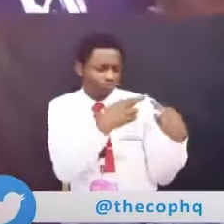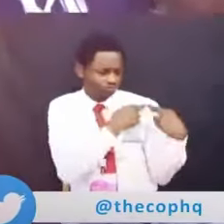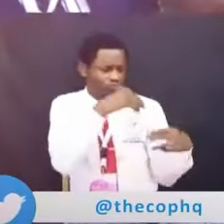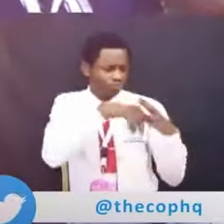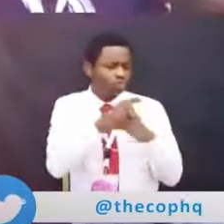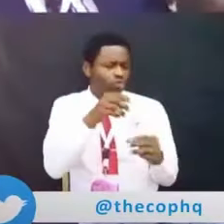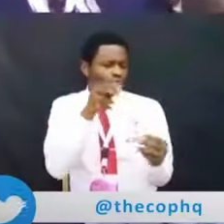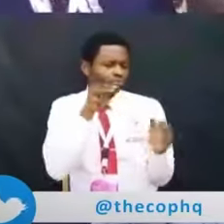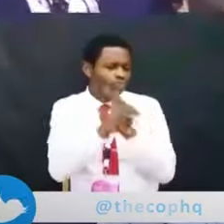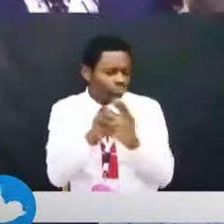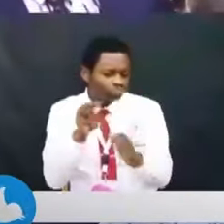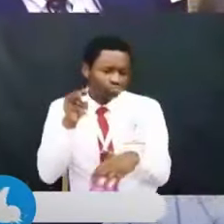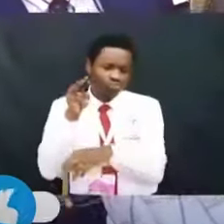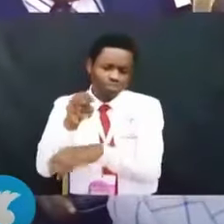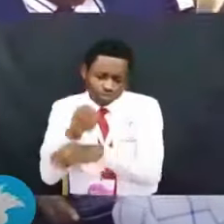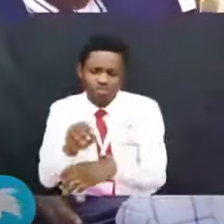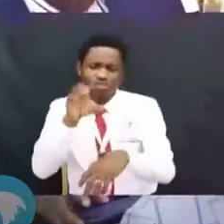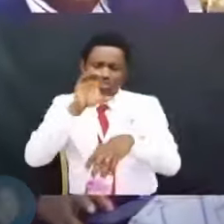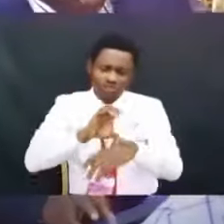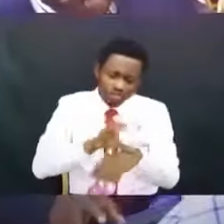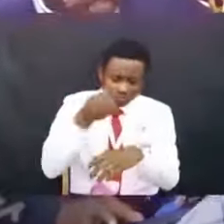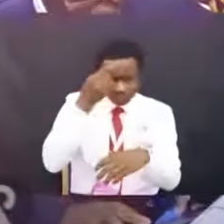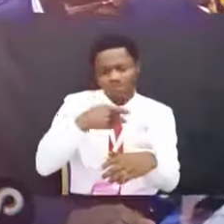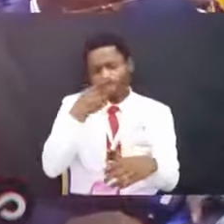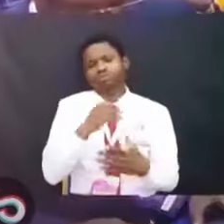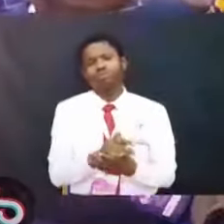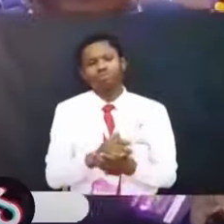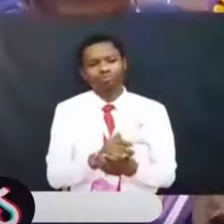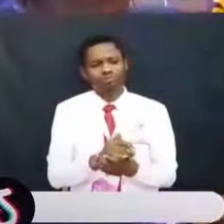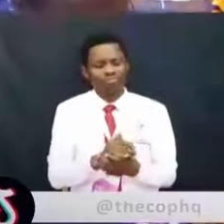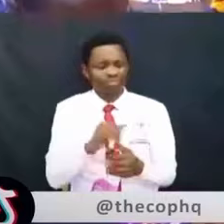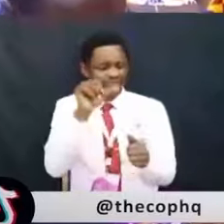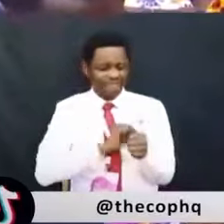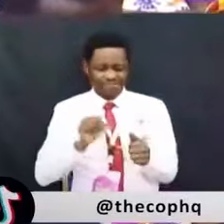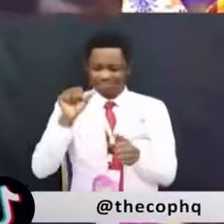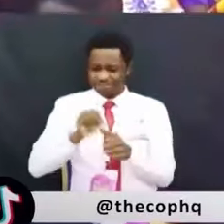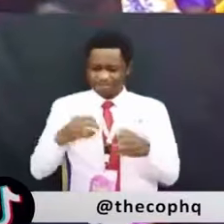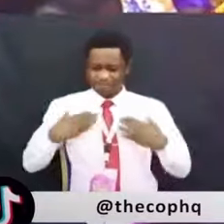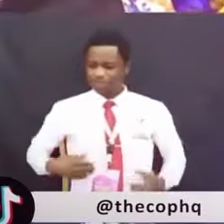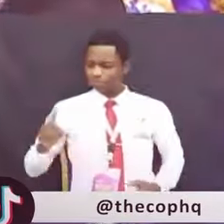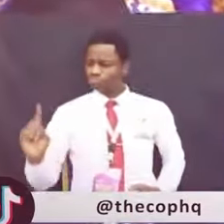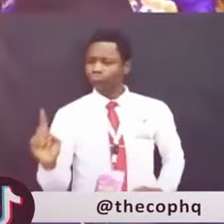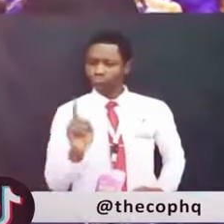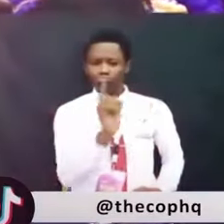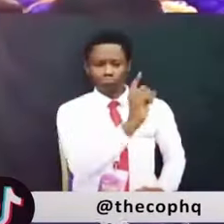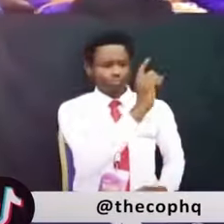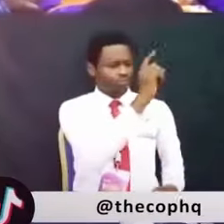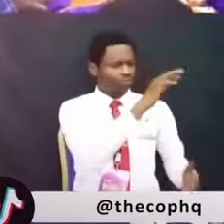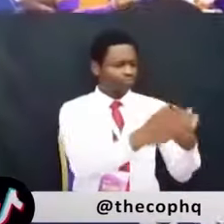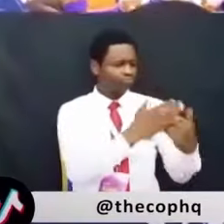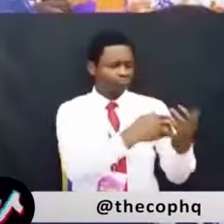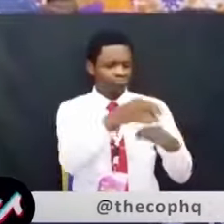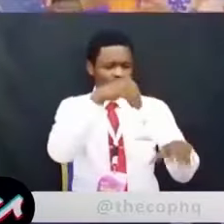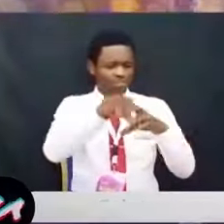ministries and the ministry of the Church of Pentecost. Every one of us should be respected